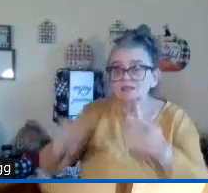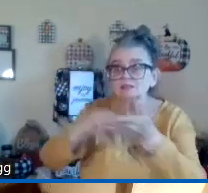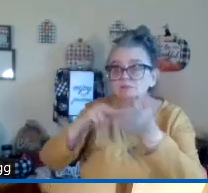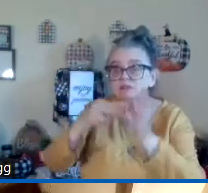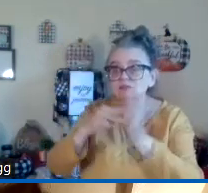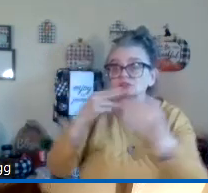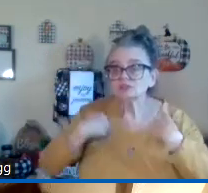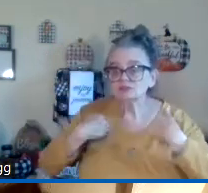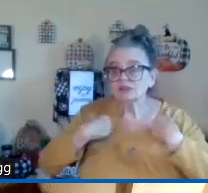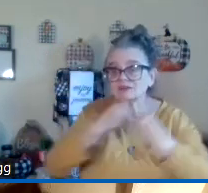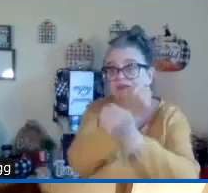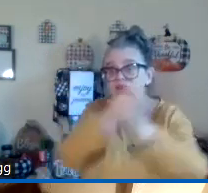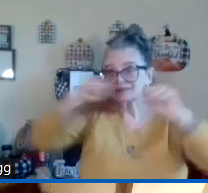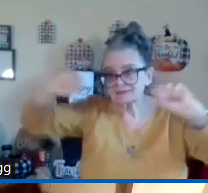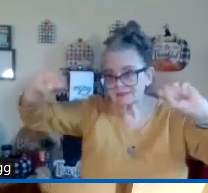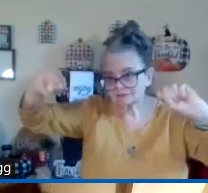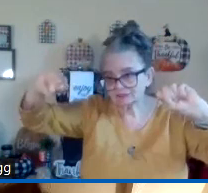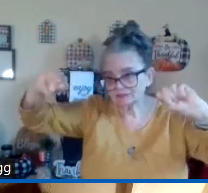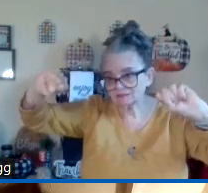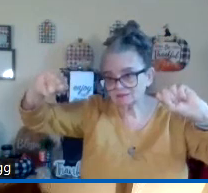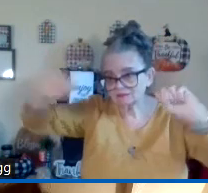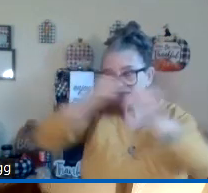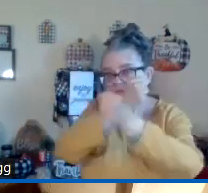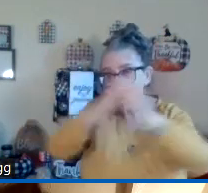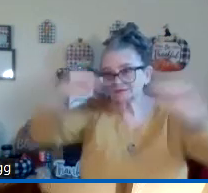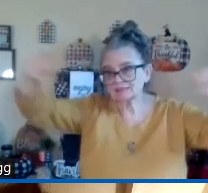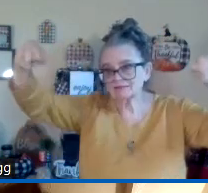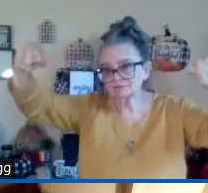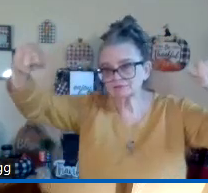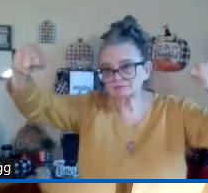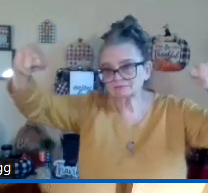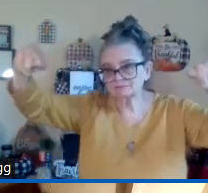he will increase us.